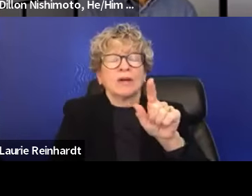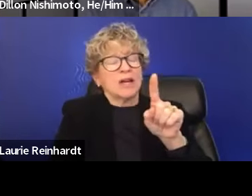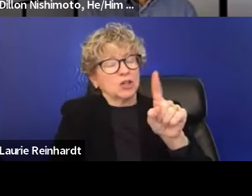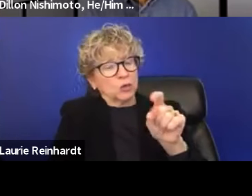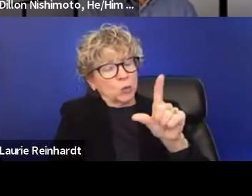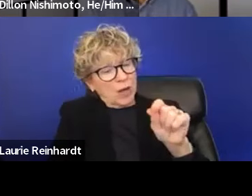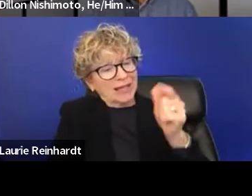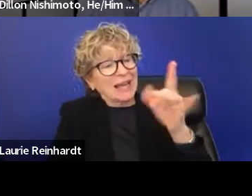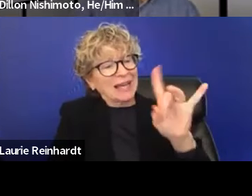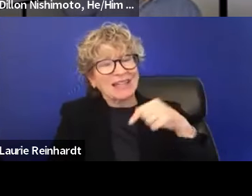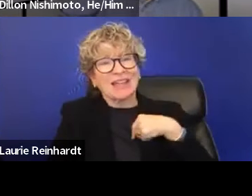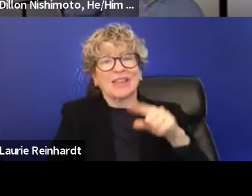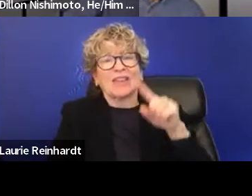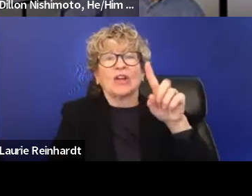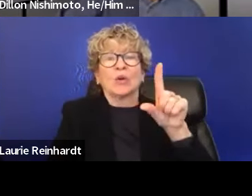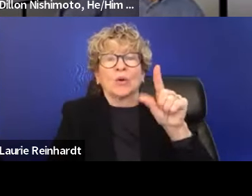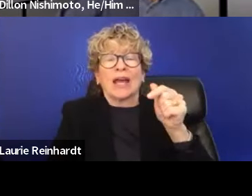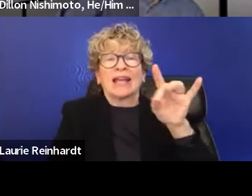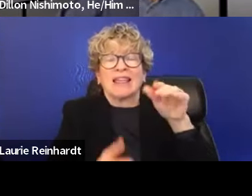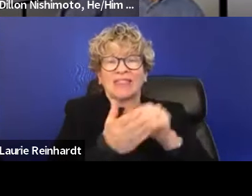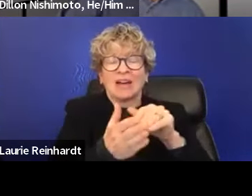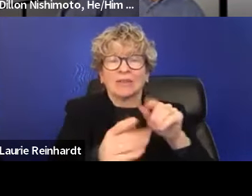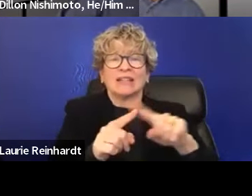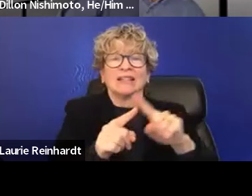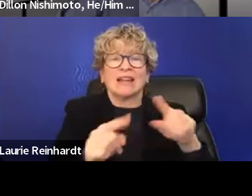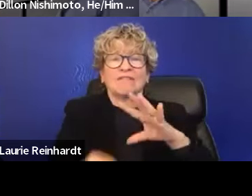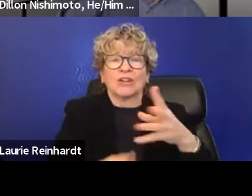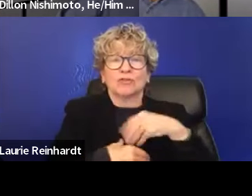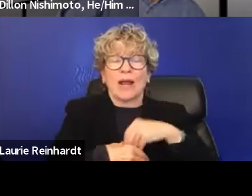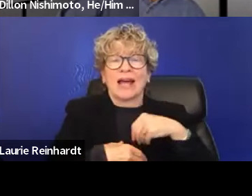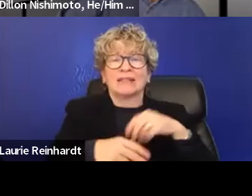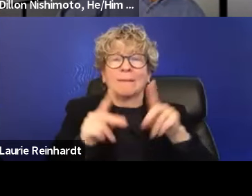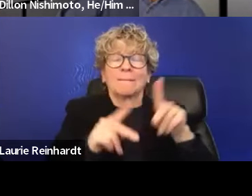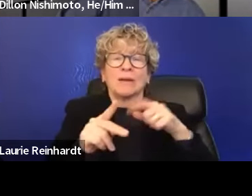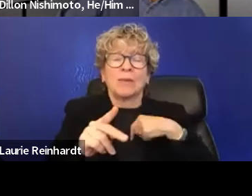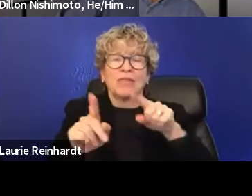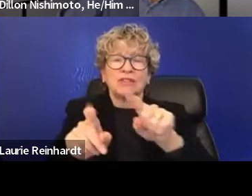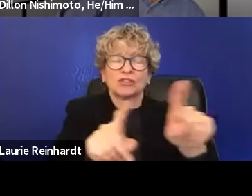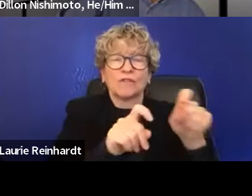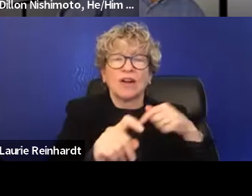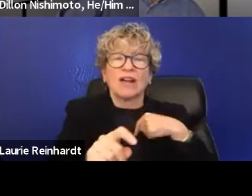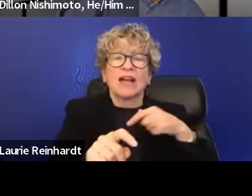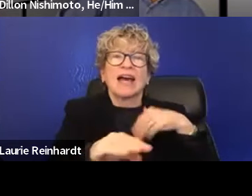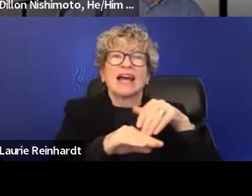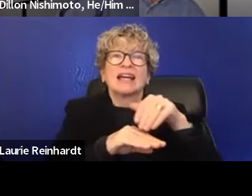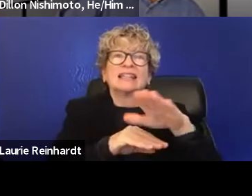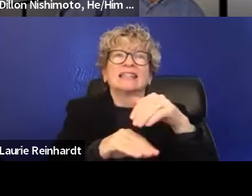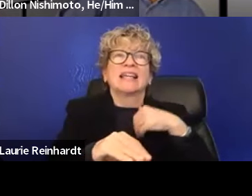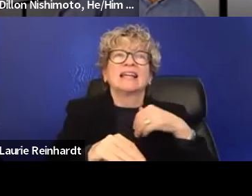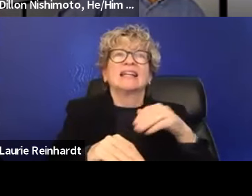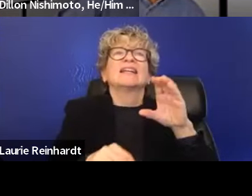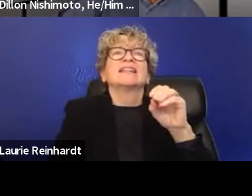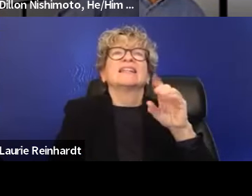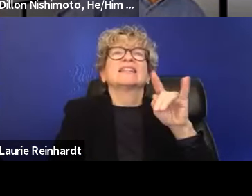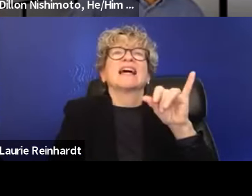is ustranssurvey.org. I sent Nicola my addresses for my citations. Those will be in the chat after I'm